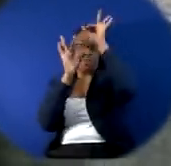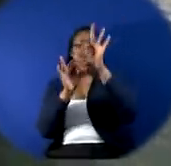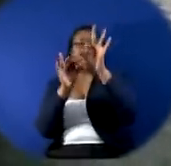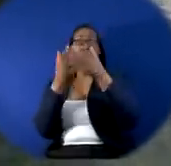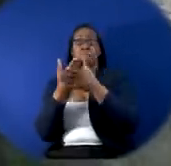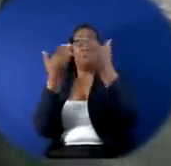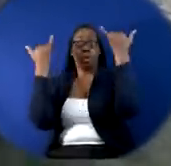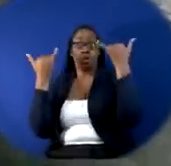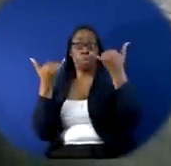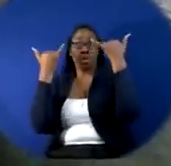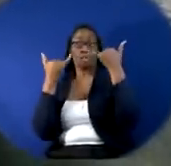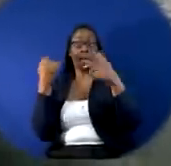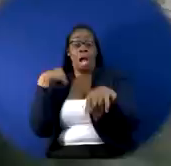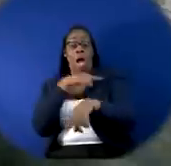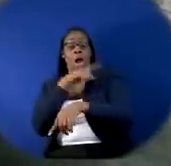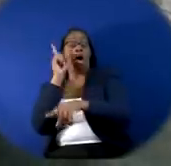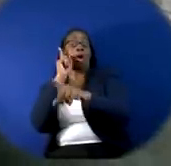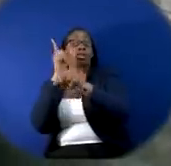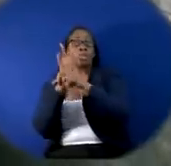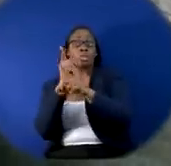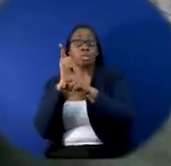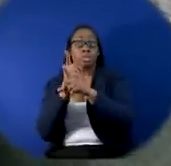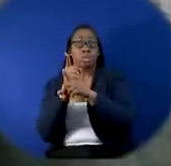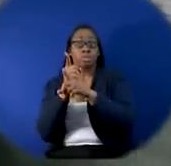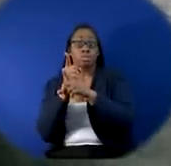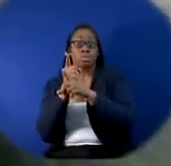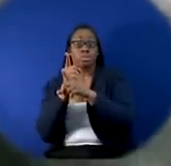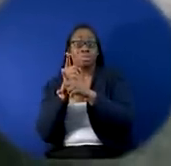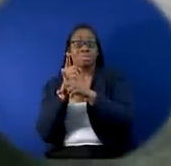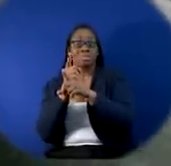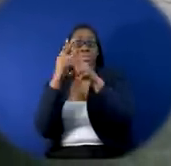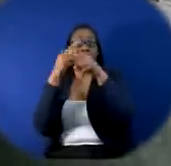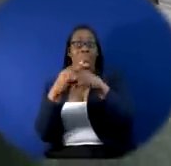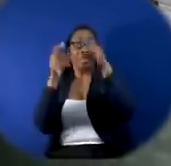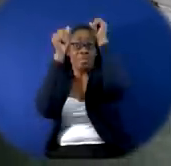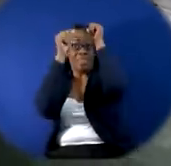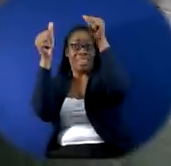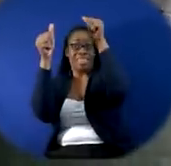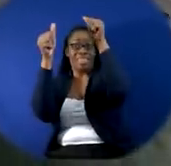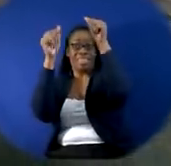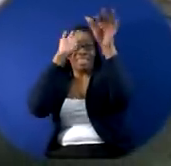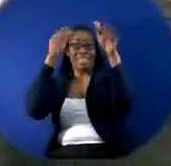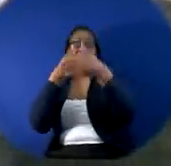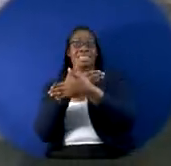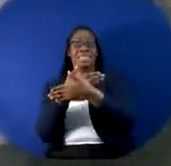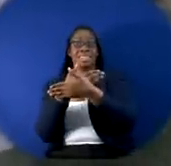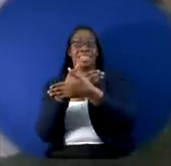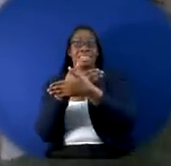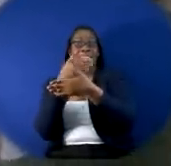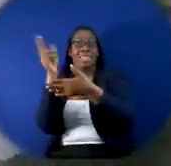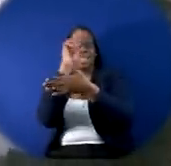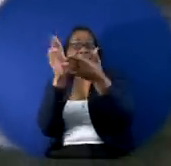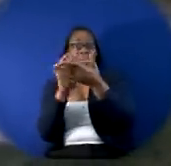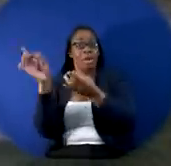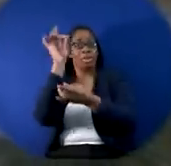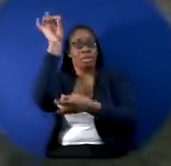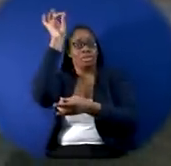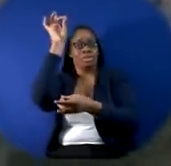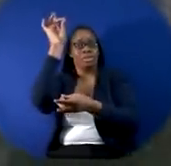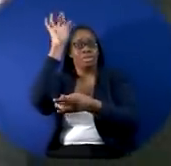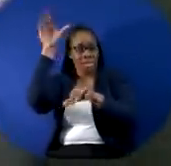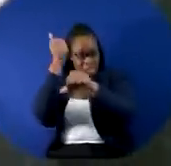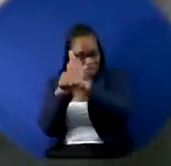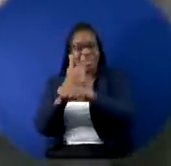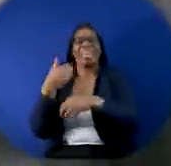now baptize you, our sister Aubrey Lynette Lewis, in the name of the Father and of the Son and of the Holy